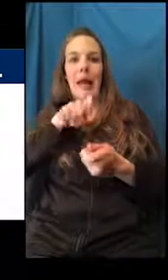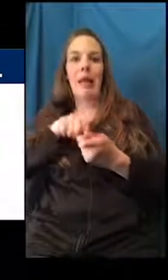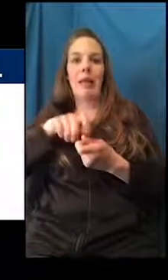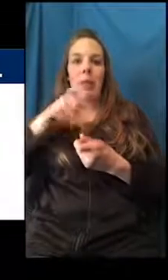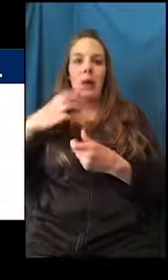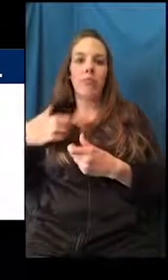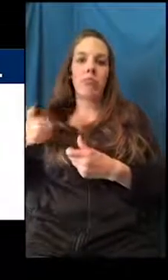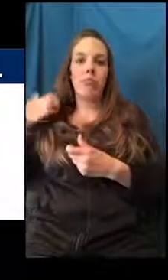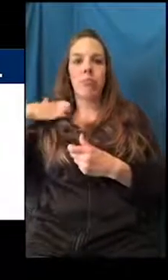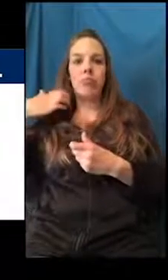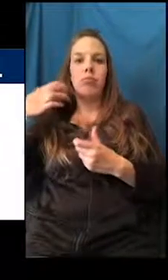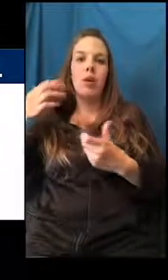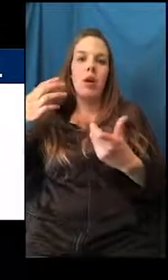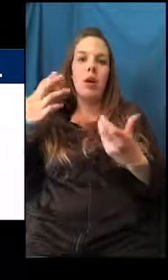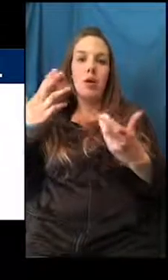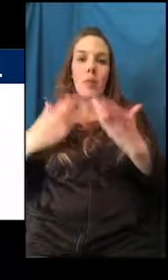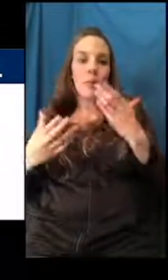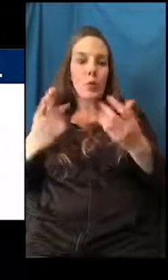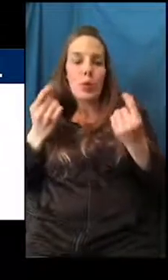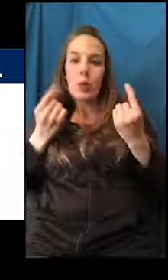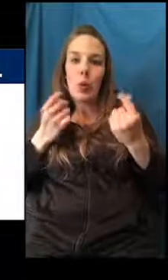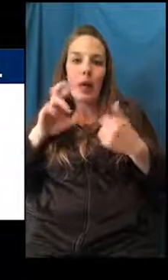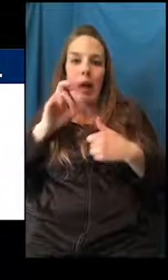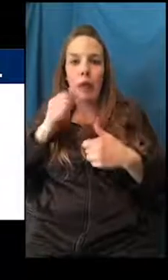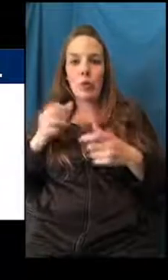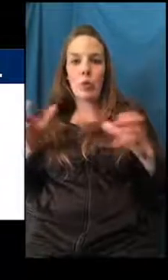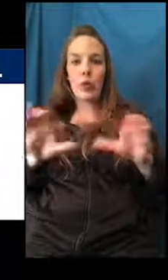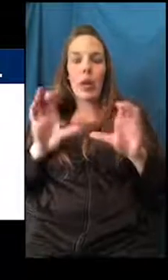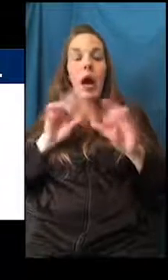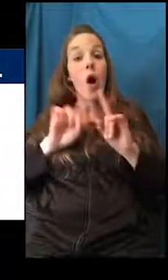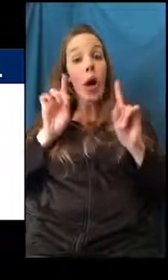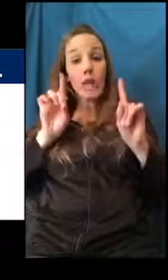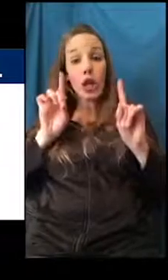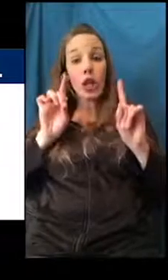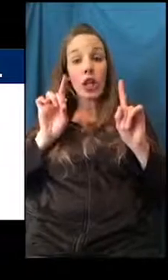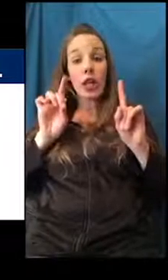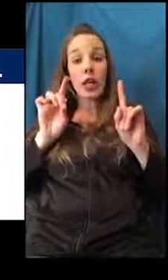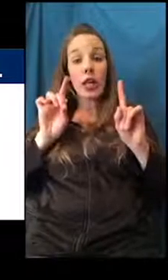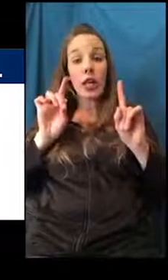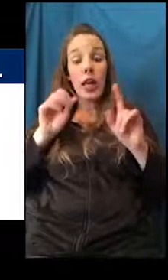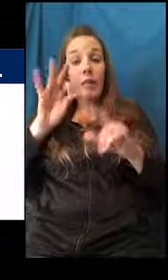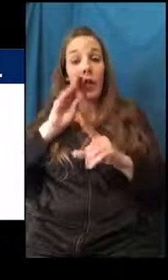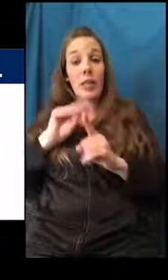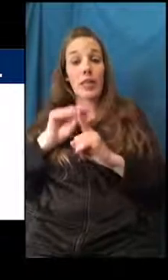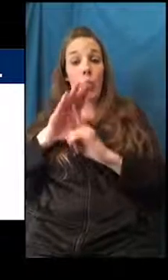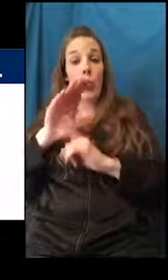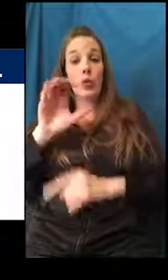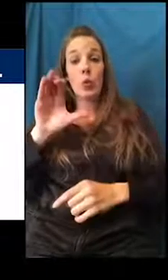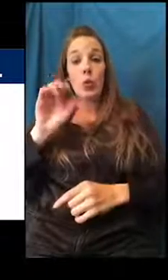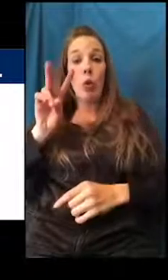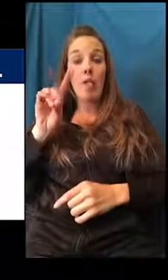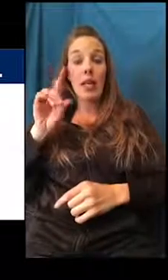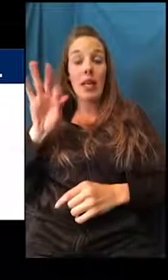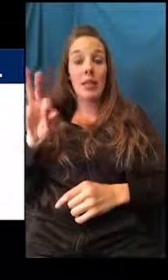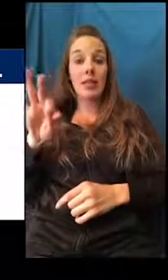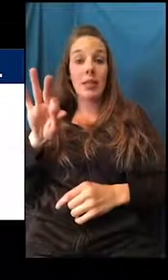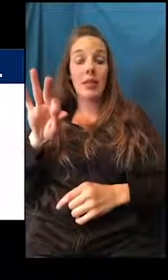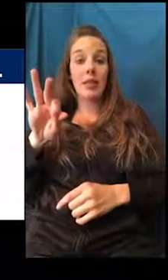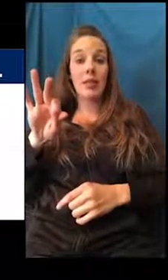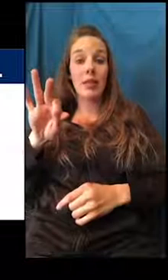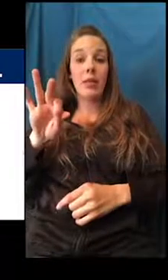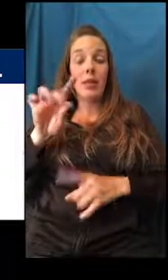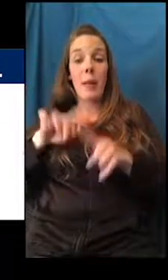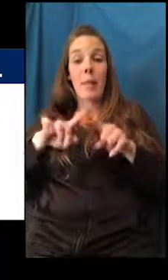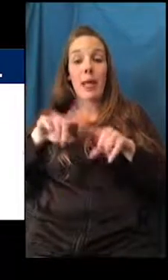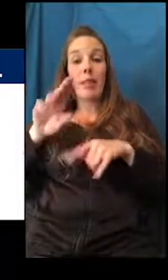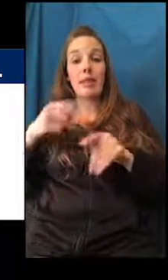be doing. However, if you are exposed to COVID-19, depending on the type of work